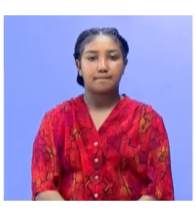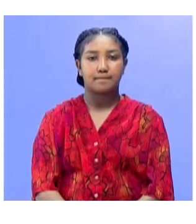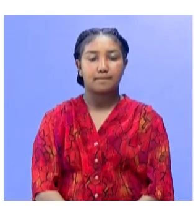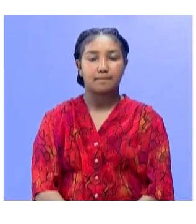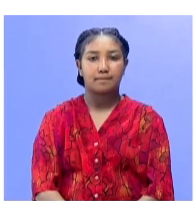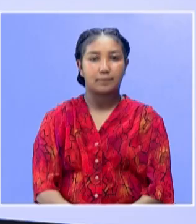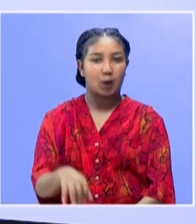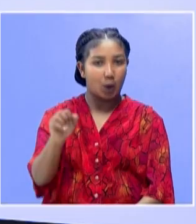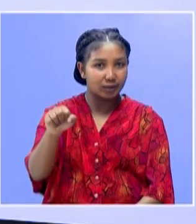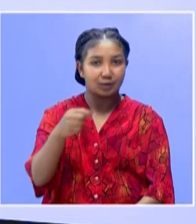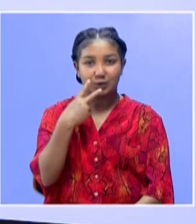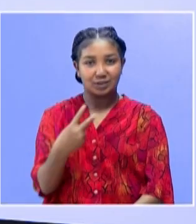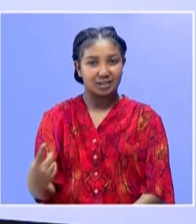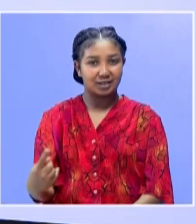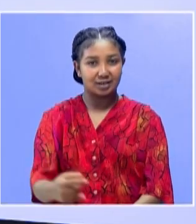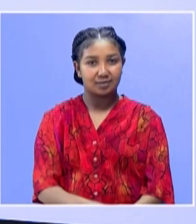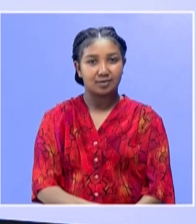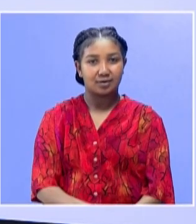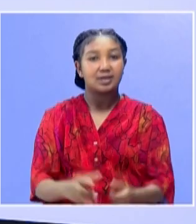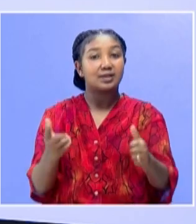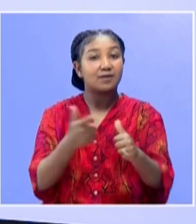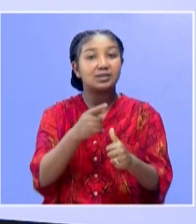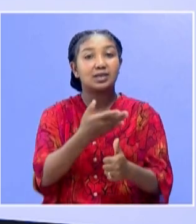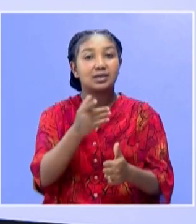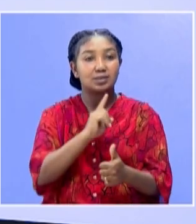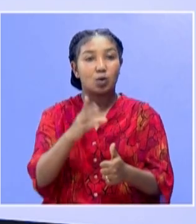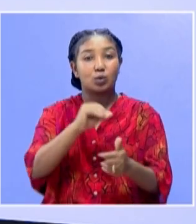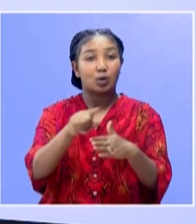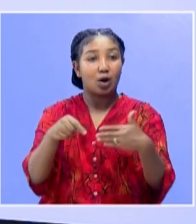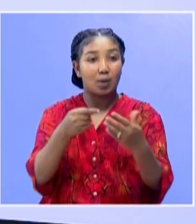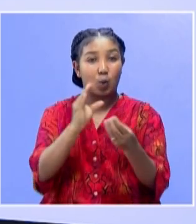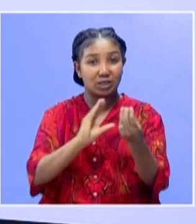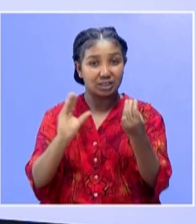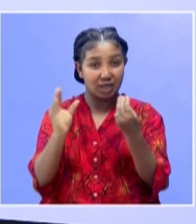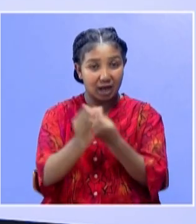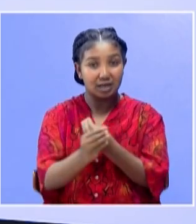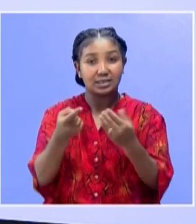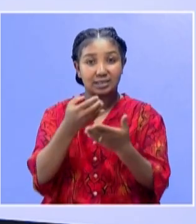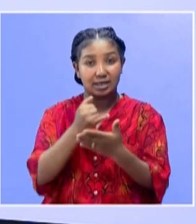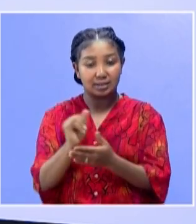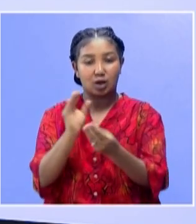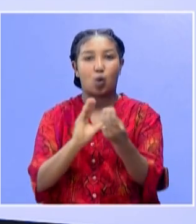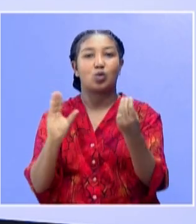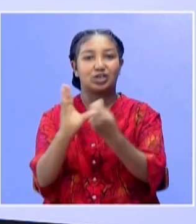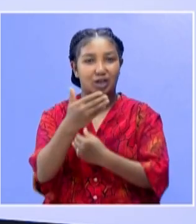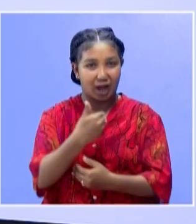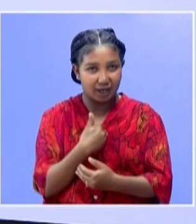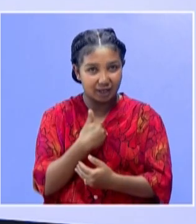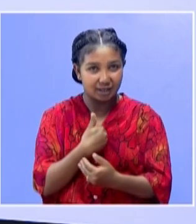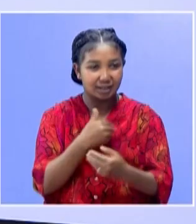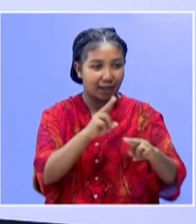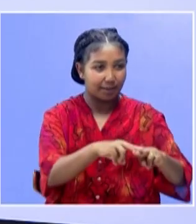All right? You see? What's the first thing? When we talk about conditionals, there is a condition which is